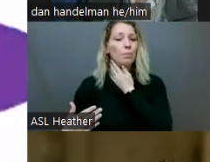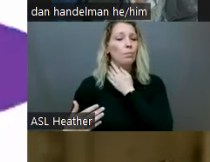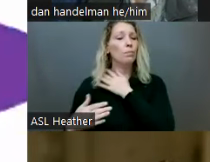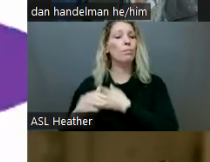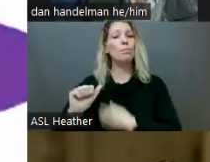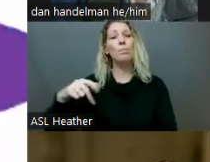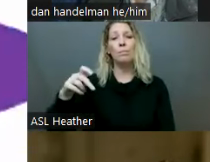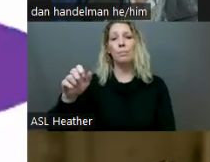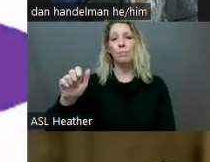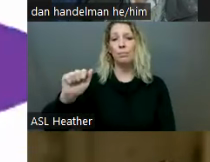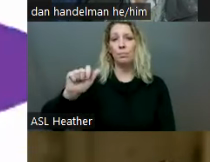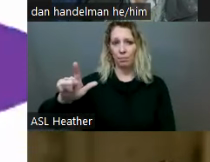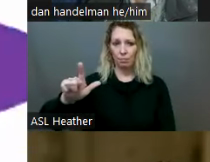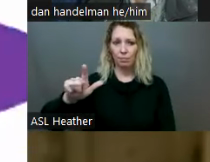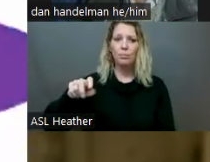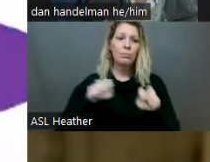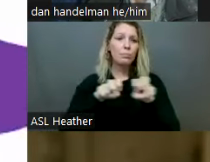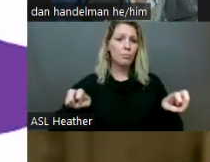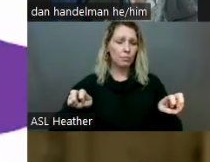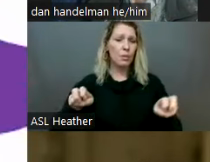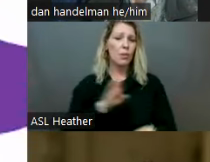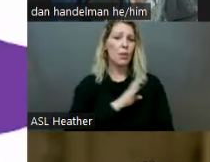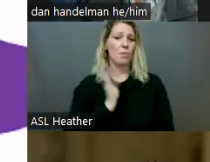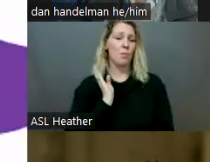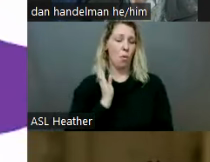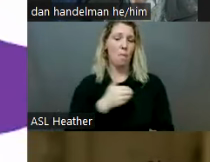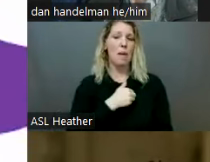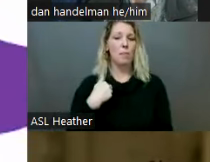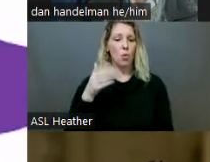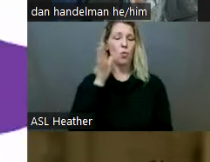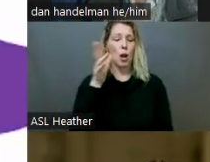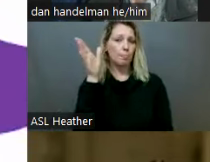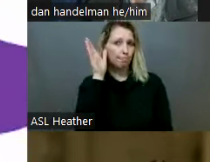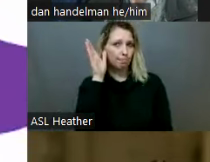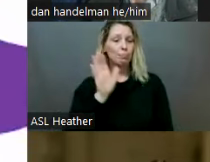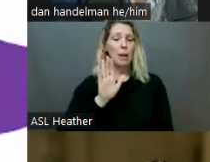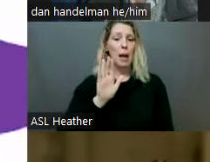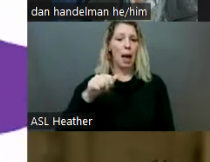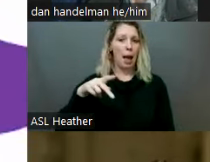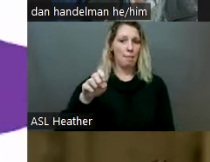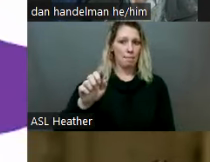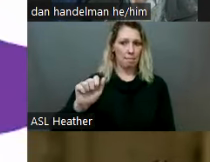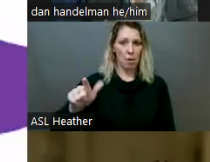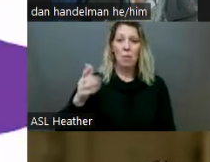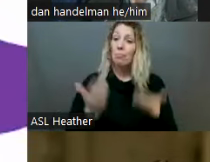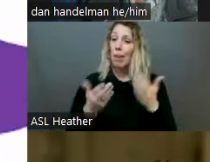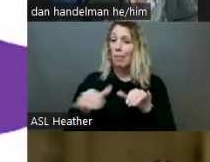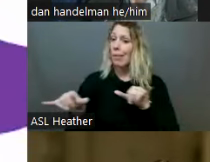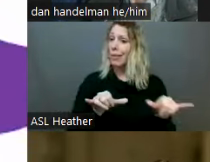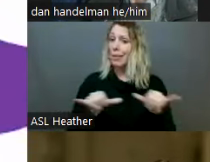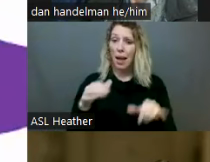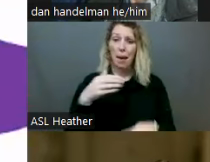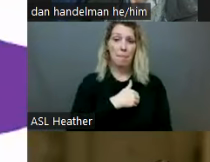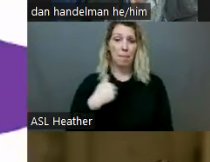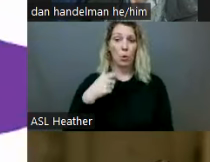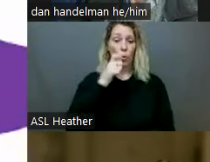appeals, an appeals panel made up of board members will hear the appeal. It may be the same members who made up the